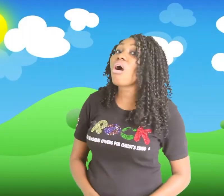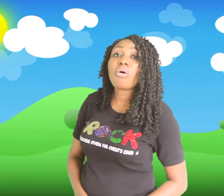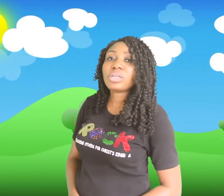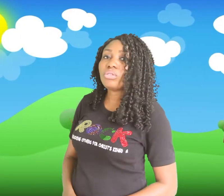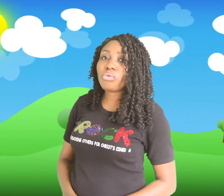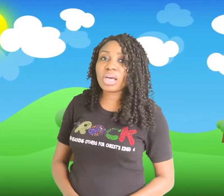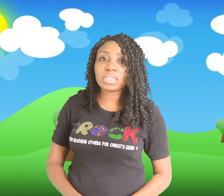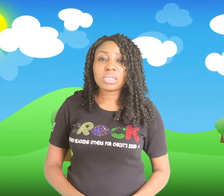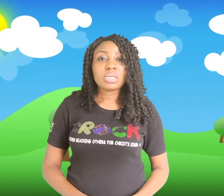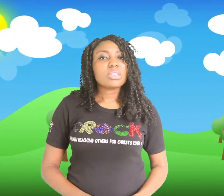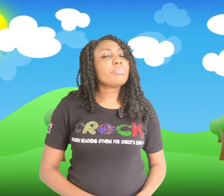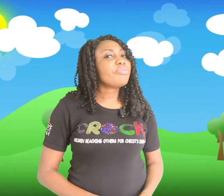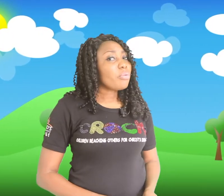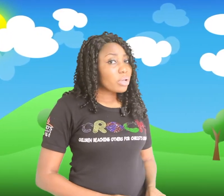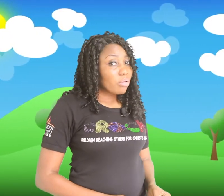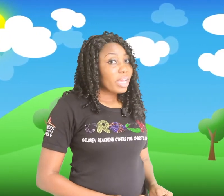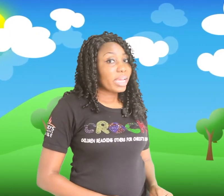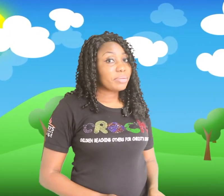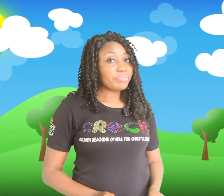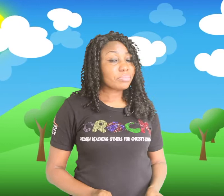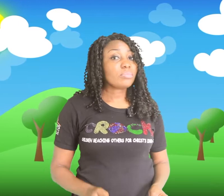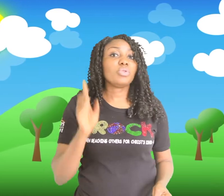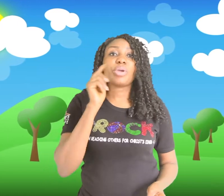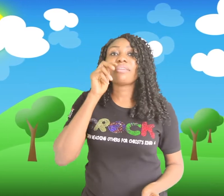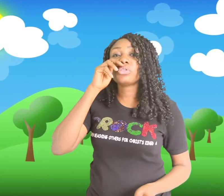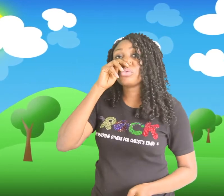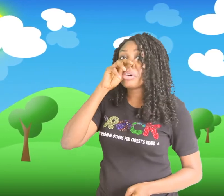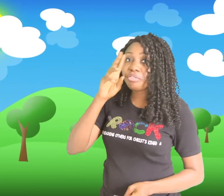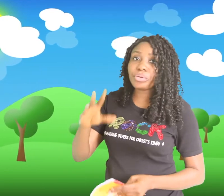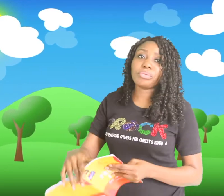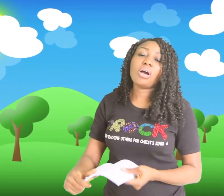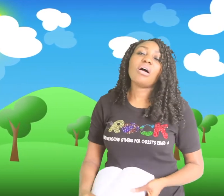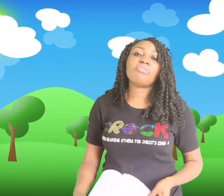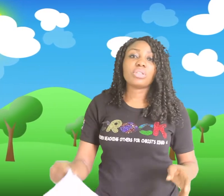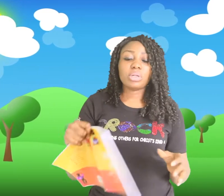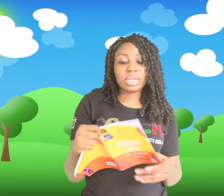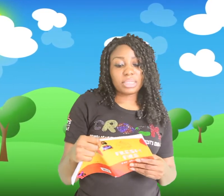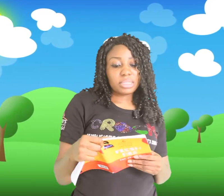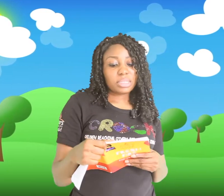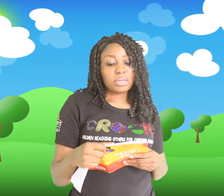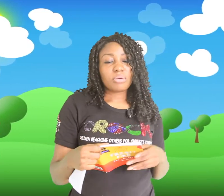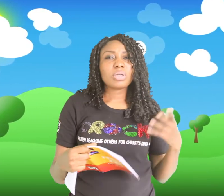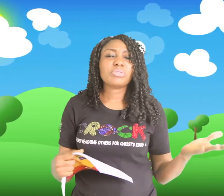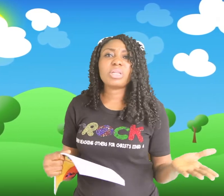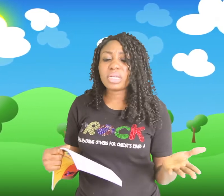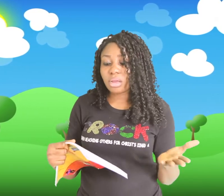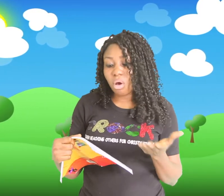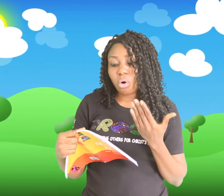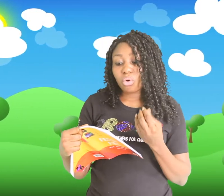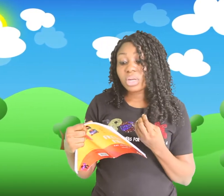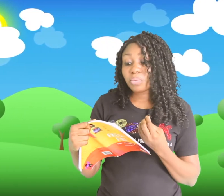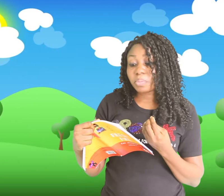should always know that. So before we go ahead, we have to do a review of what we learned. What did we